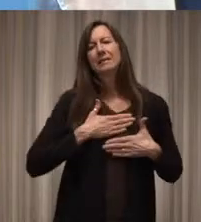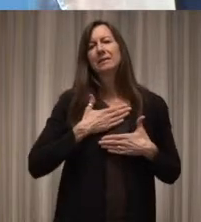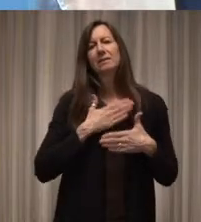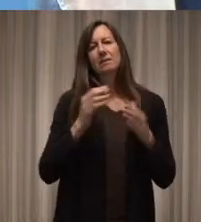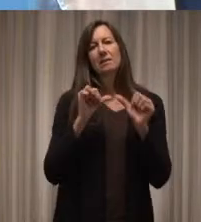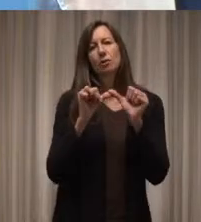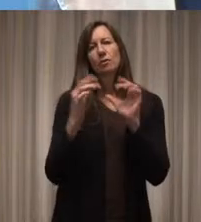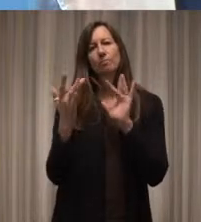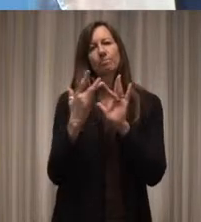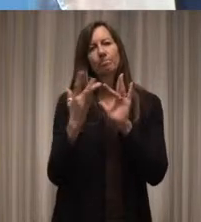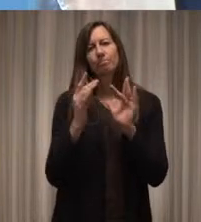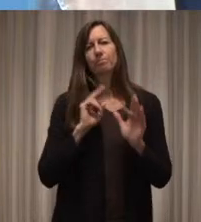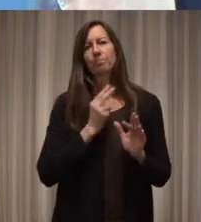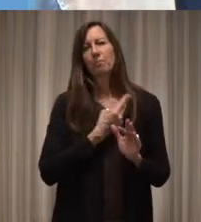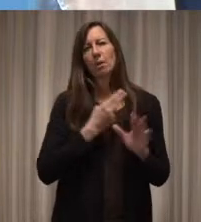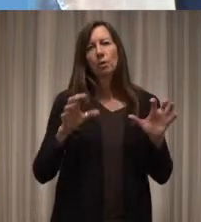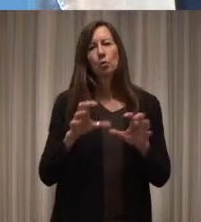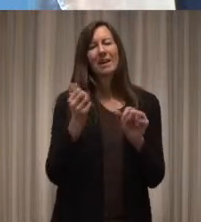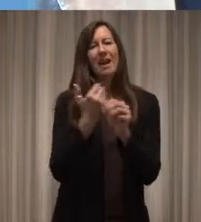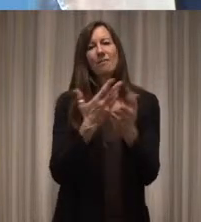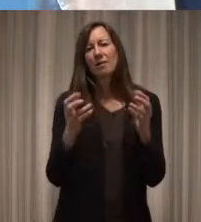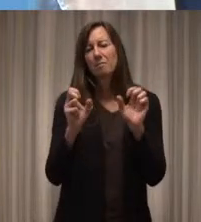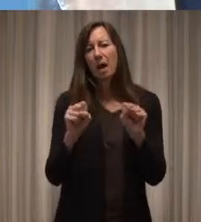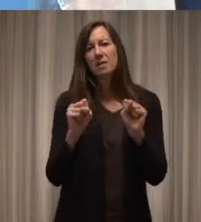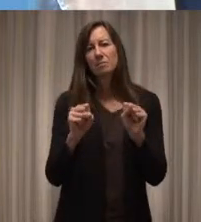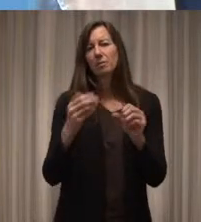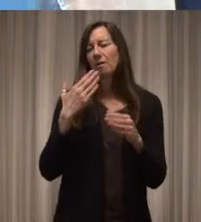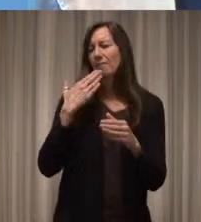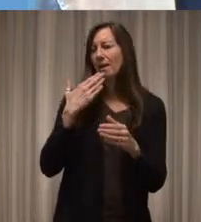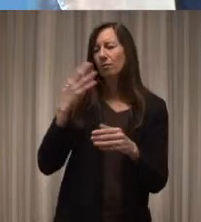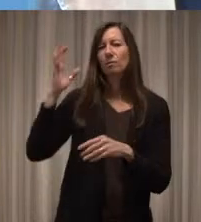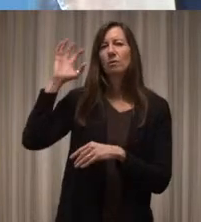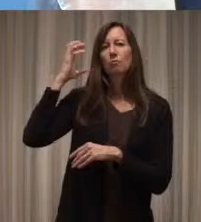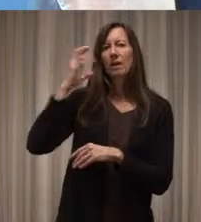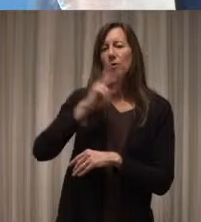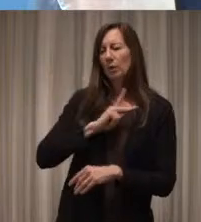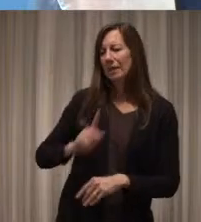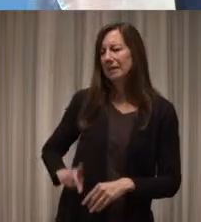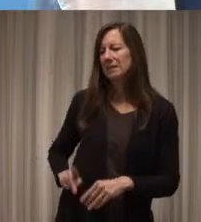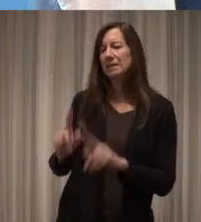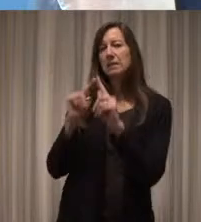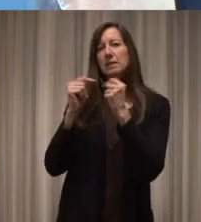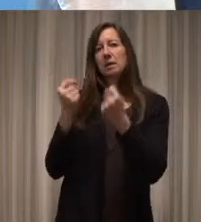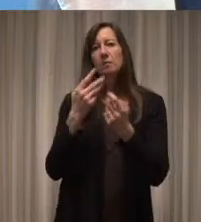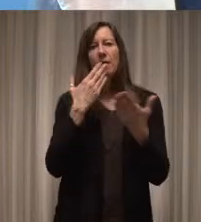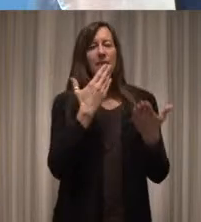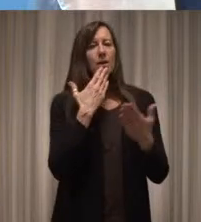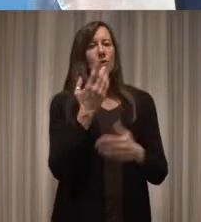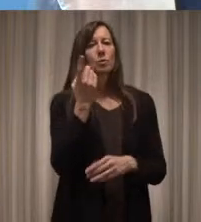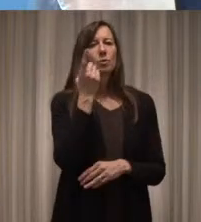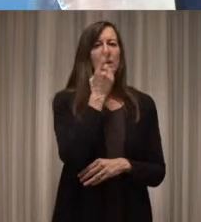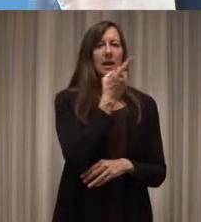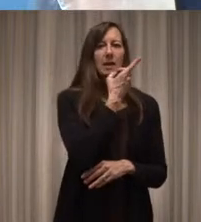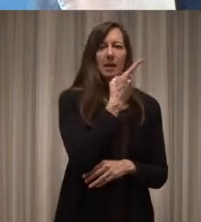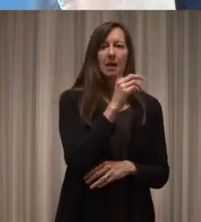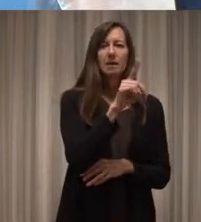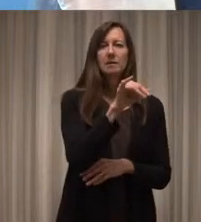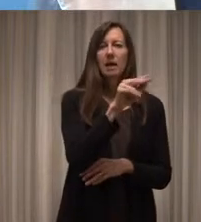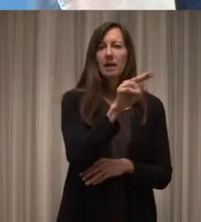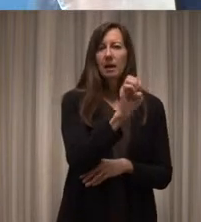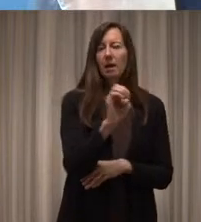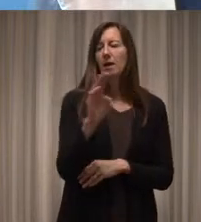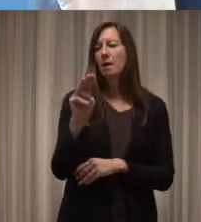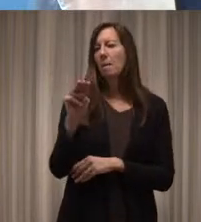doing everything we can. Thanks to the Radio Kingston team. Thank you, Diane and Manuel. Once again, here is the